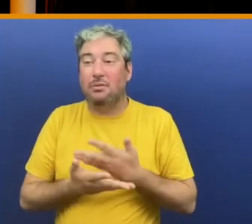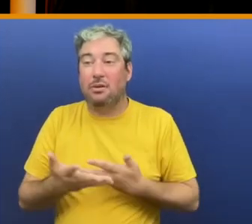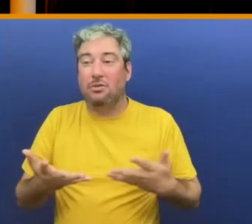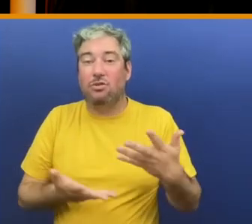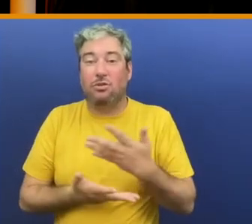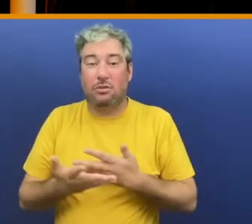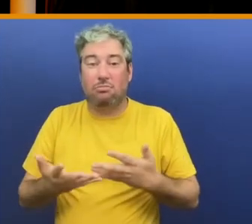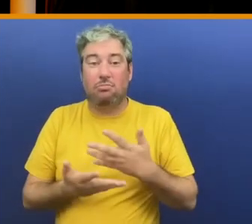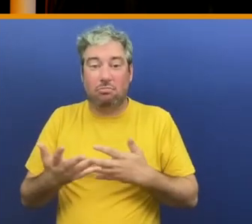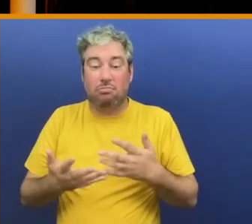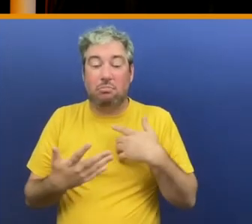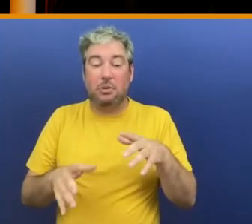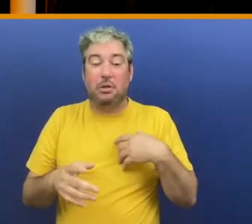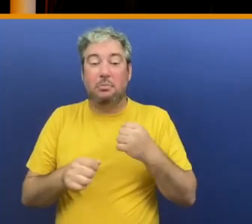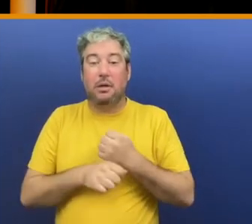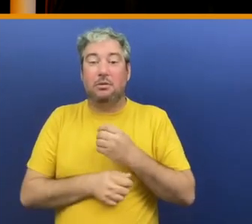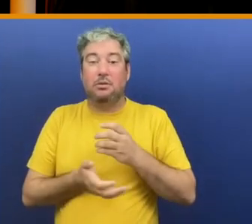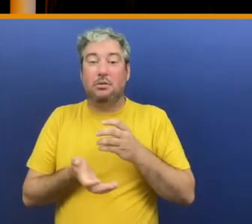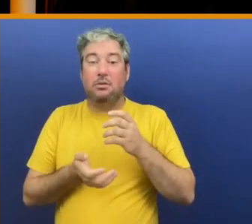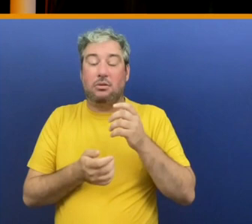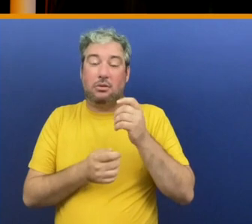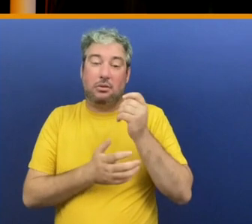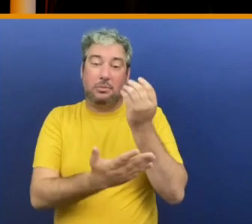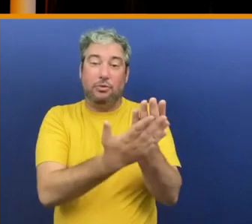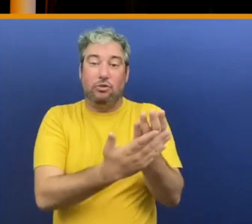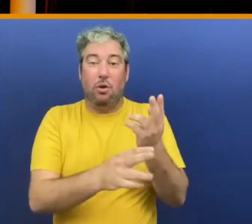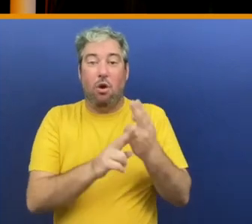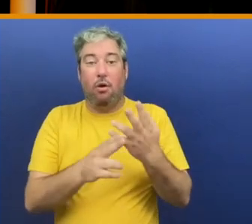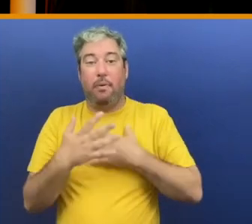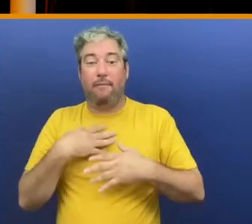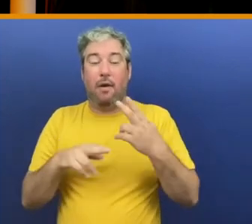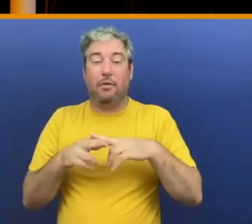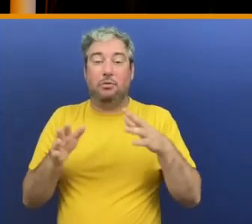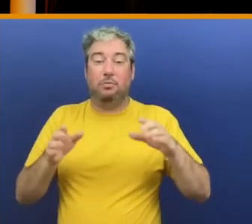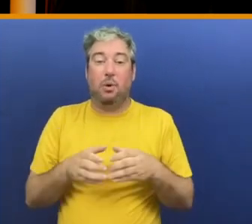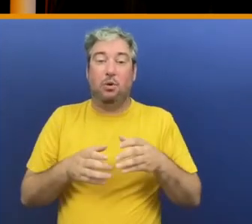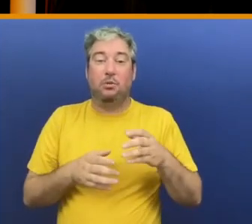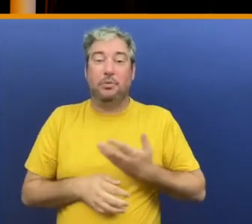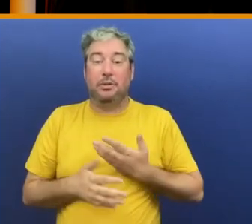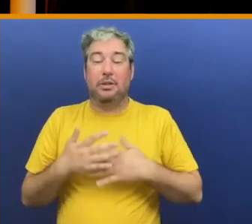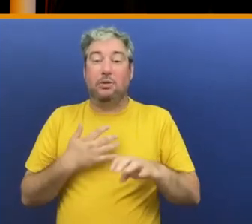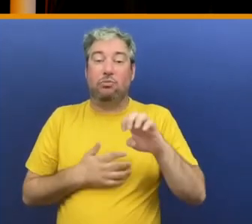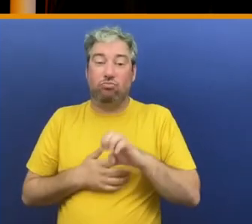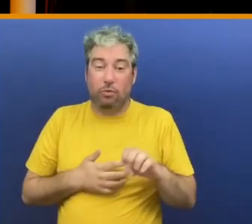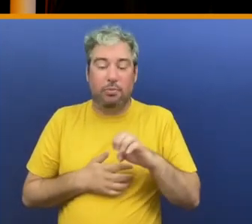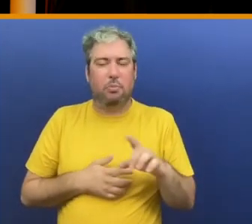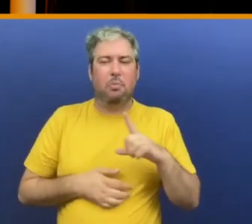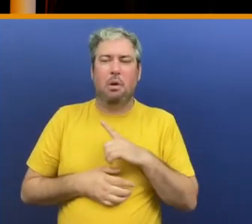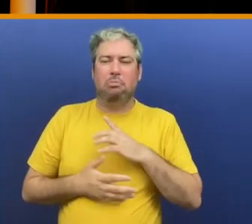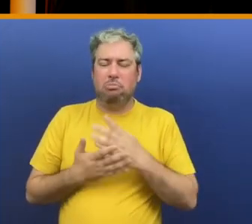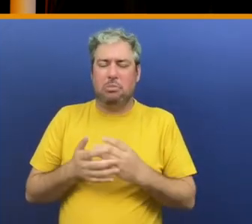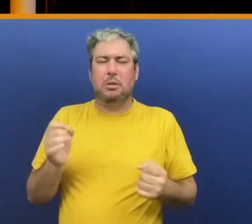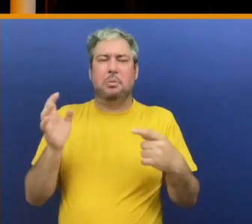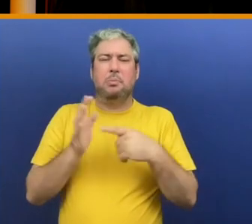businesses in Europe about why it was important that the free trade agreement be negotiated and how it would benefit